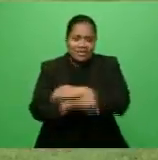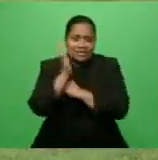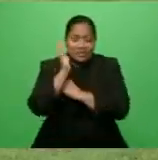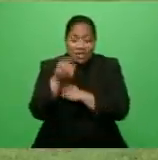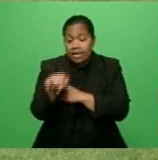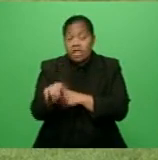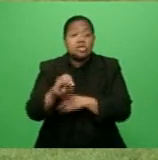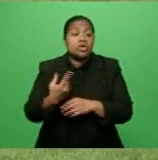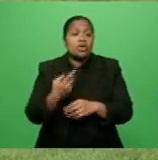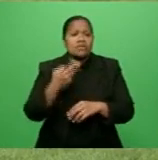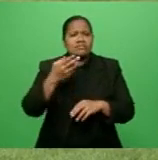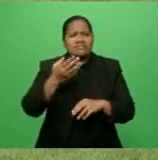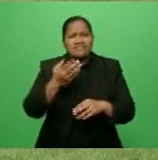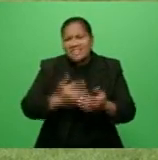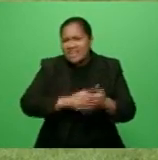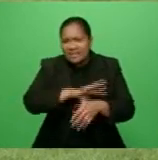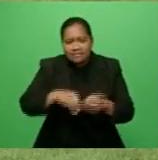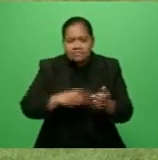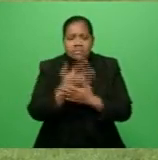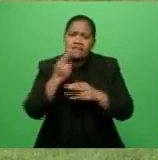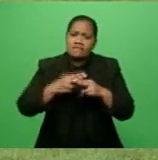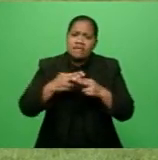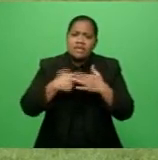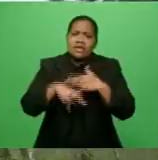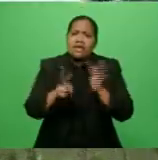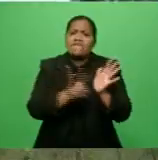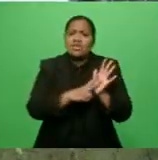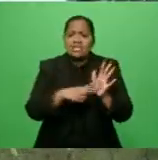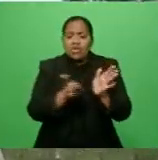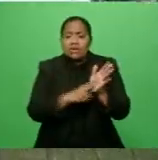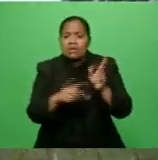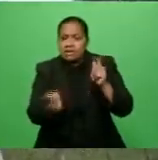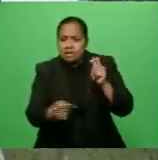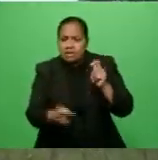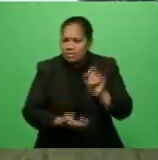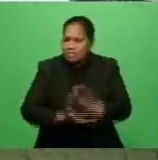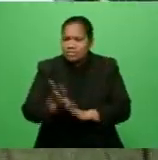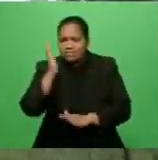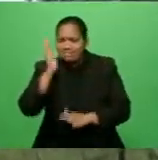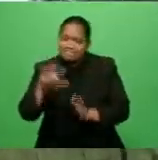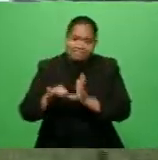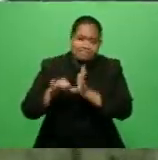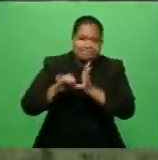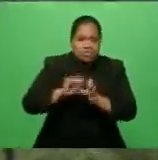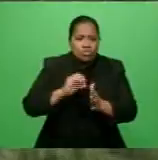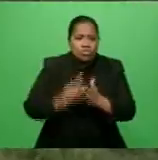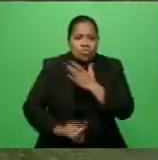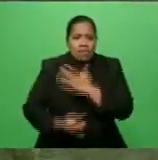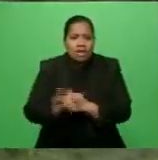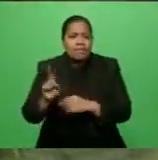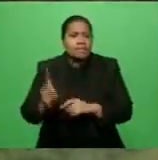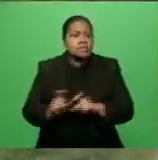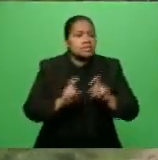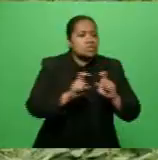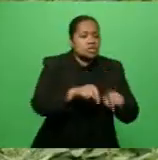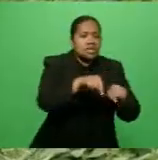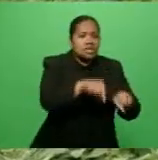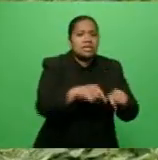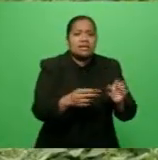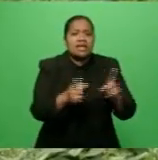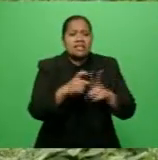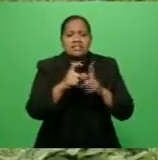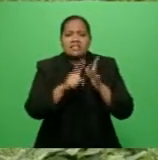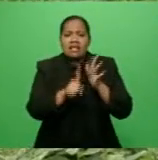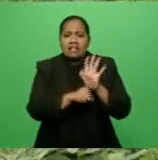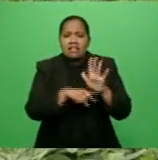dairy farm in Vunindawaneta City. Going to school was difficult, so she was placed in Dilkusha Girls' Home in Savani when